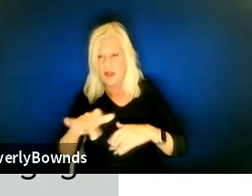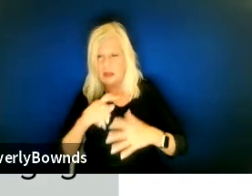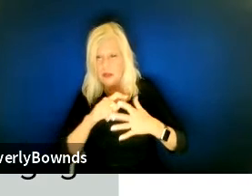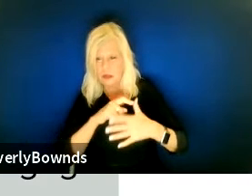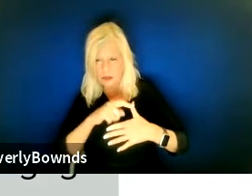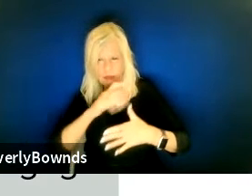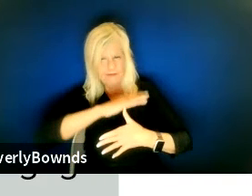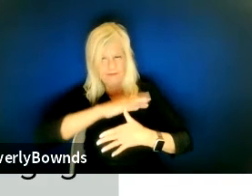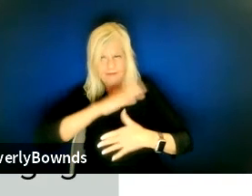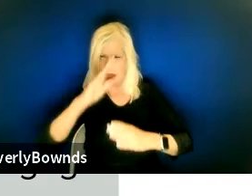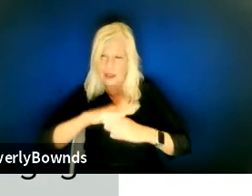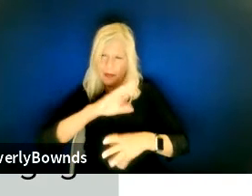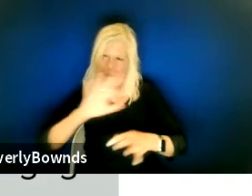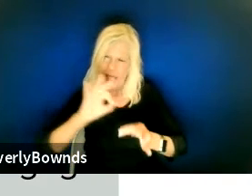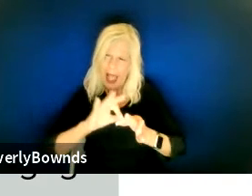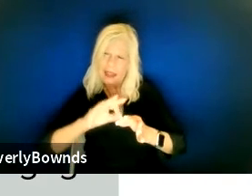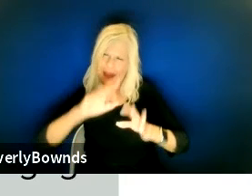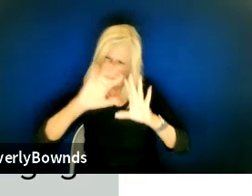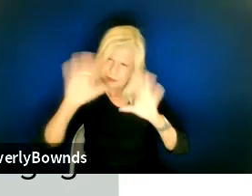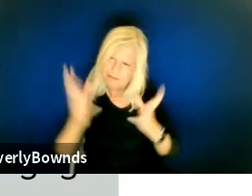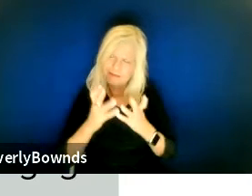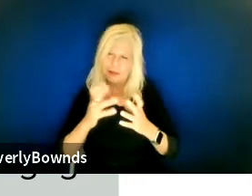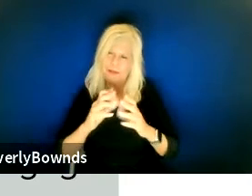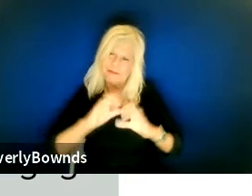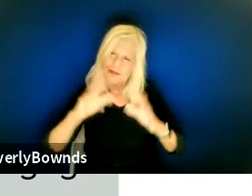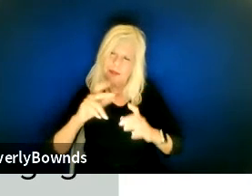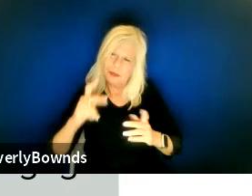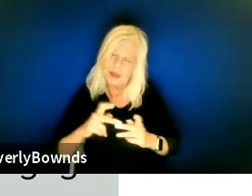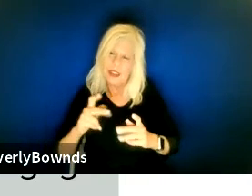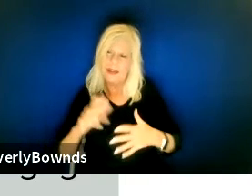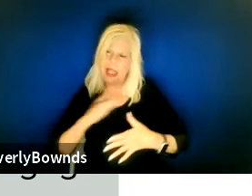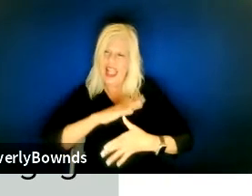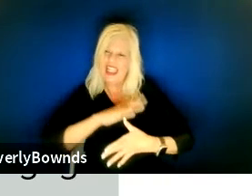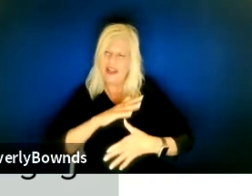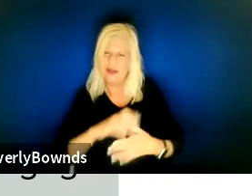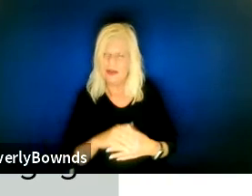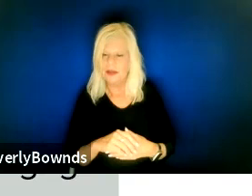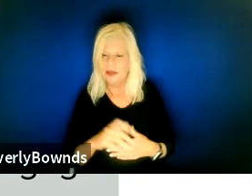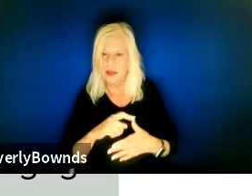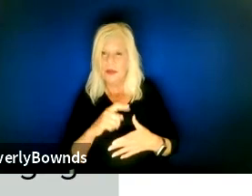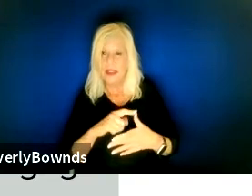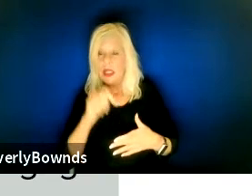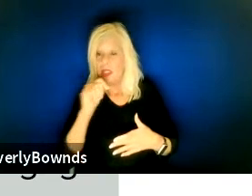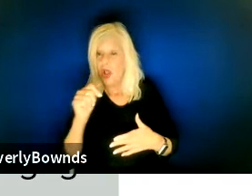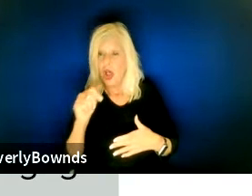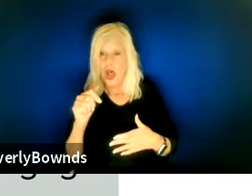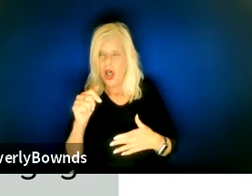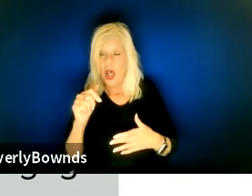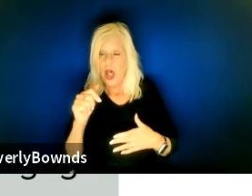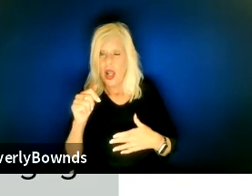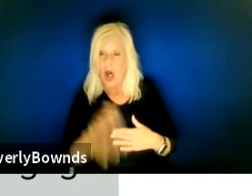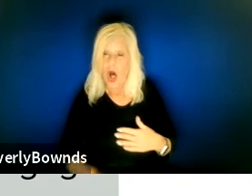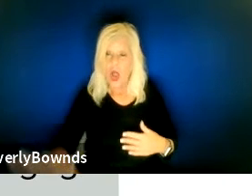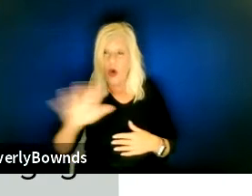the ideal place a person would like to go. But the ideal place is not going to be available across America